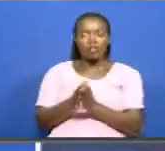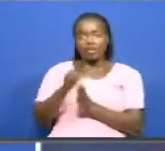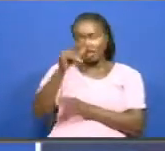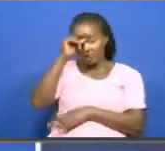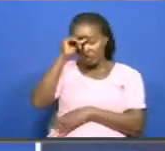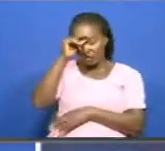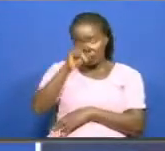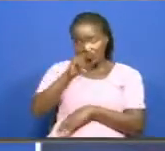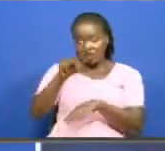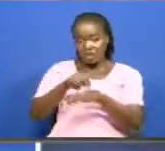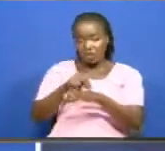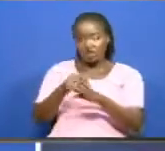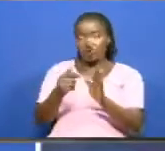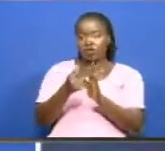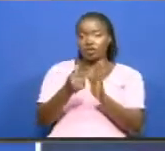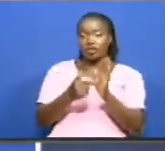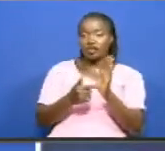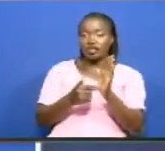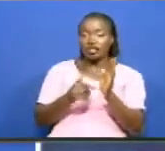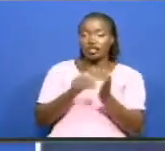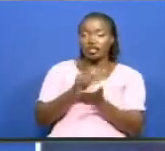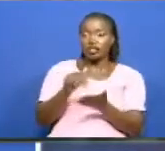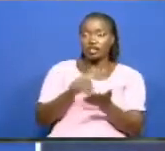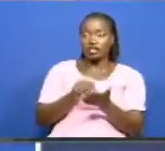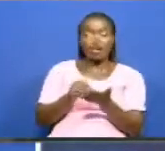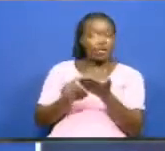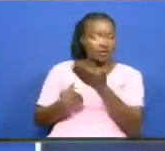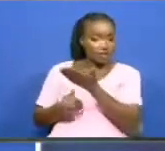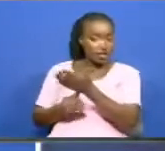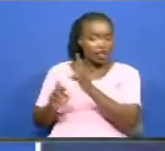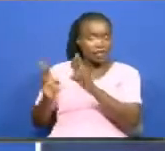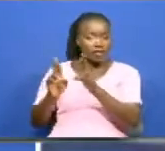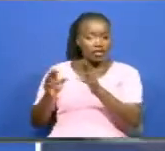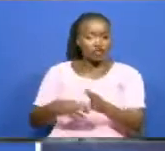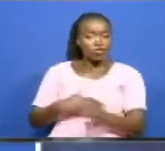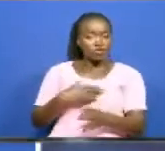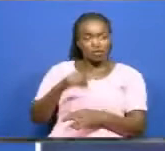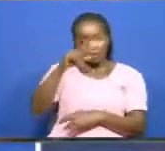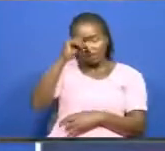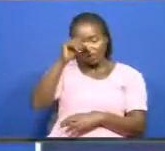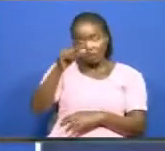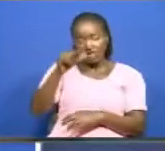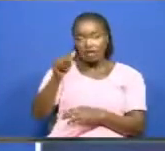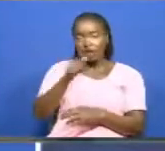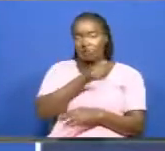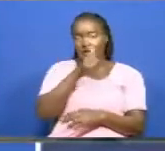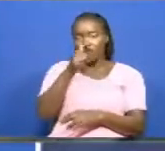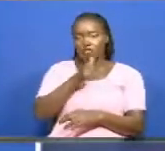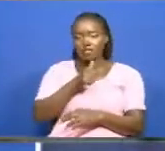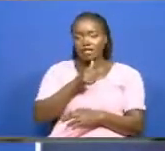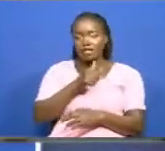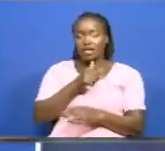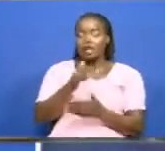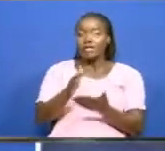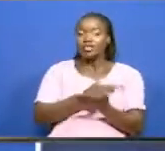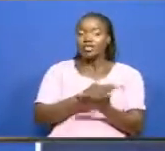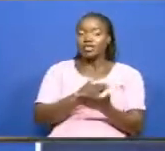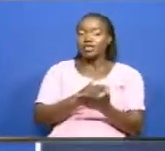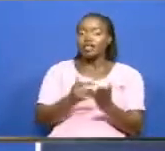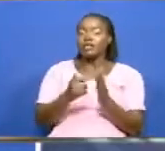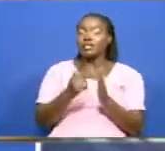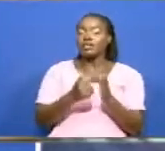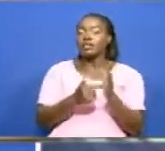National Data Center, located at Konza Technopolis, is now ready to host government and private sector data needs. The Ministry has